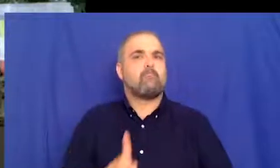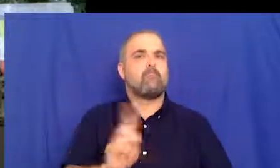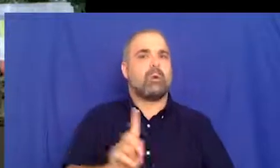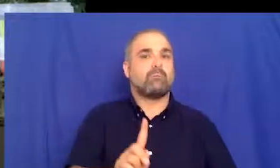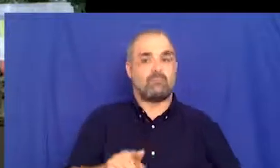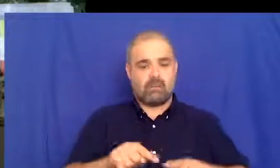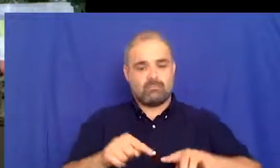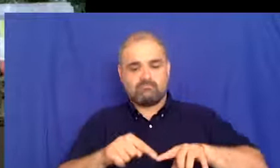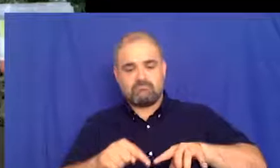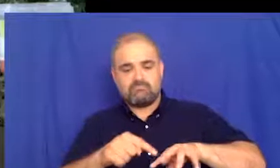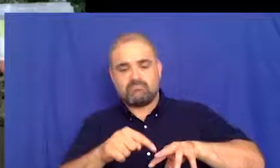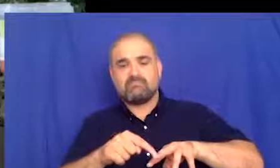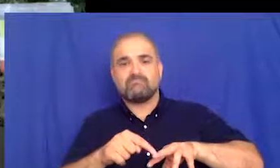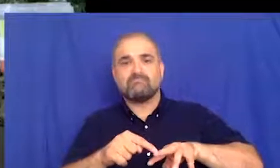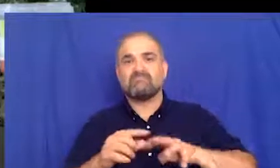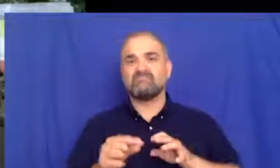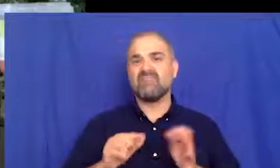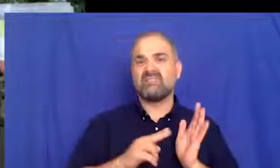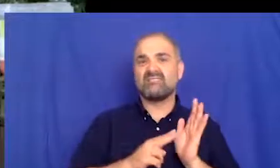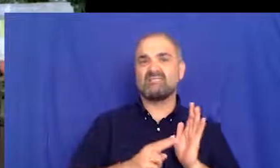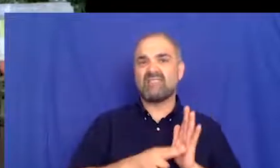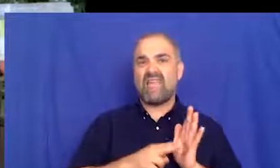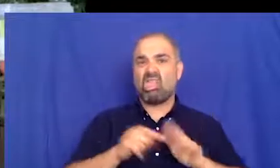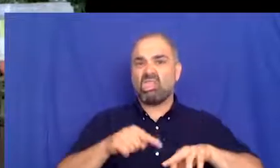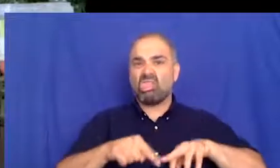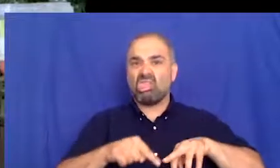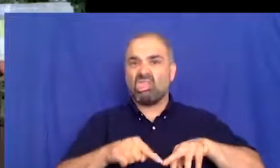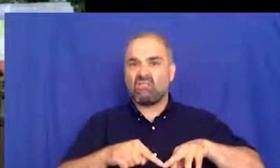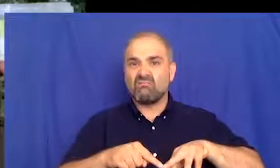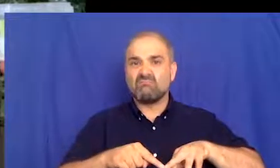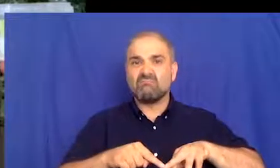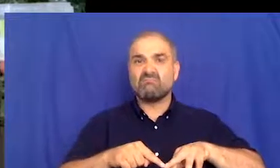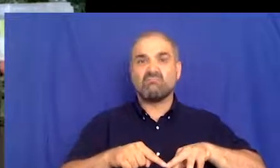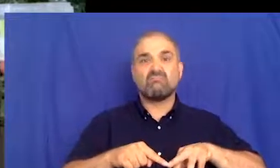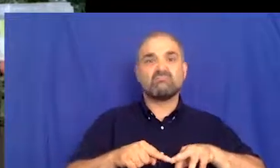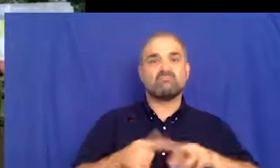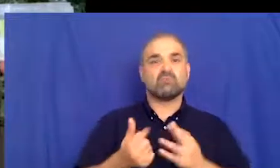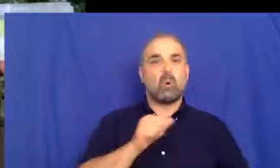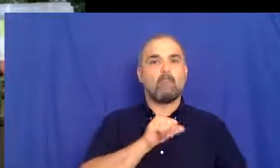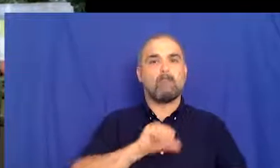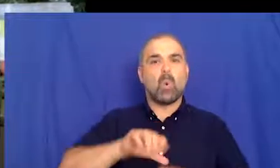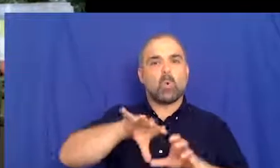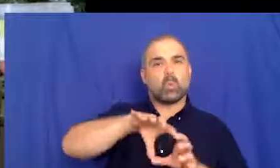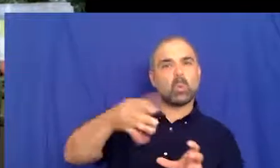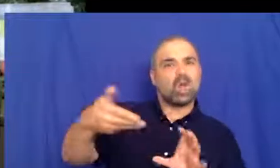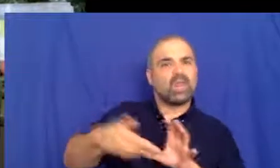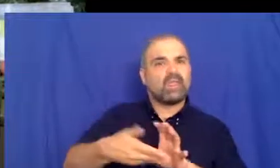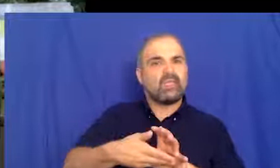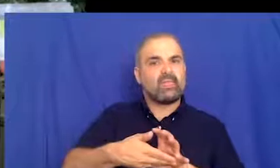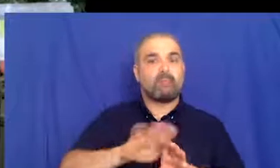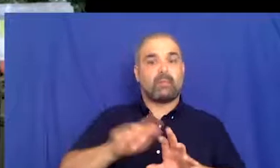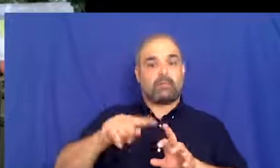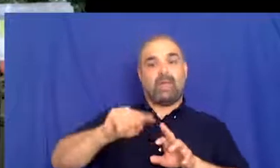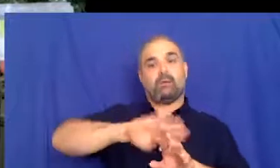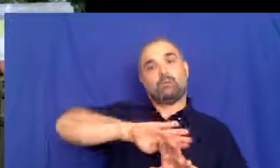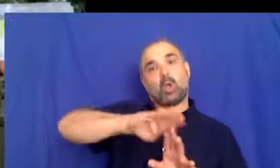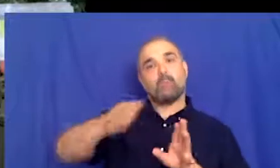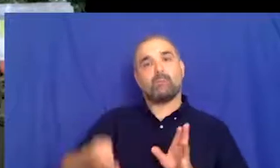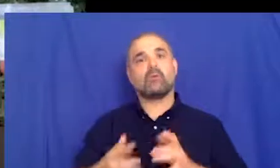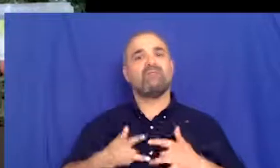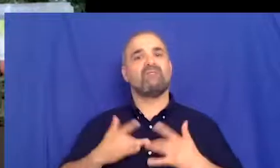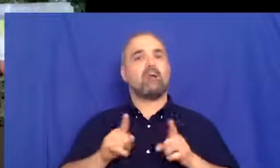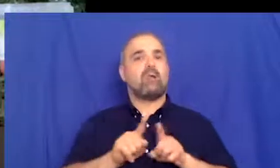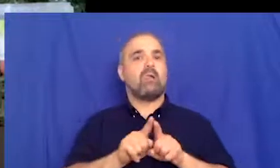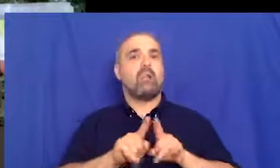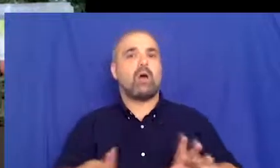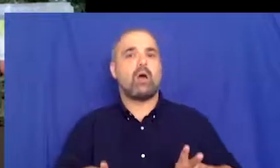the base layer. The top layer is keratin, with the underneath being bits of bony prominence with this keratin layer on top. So it